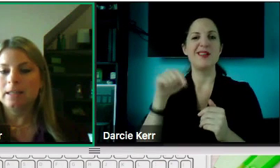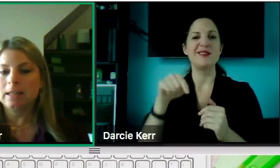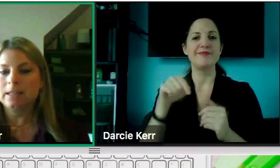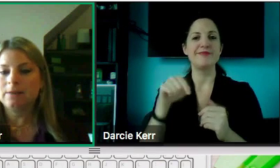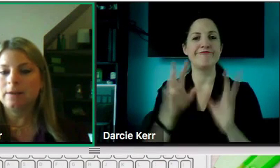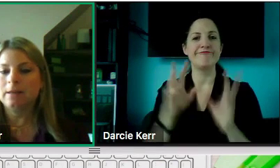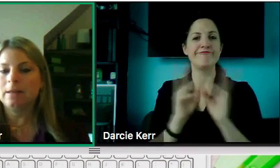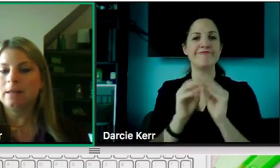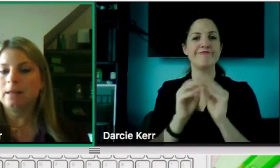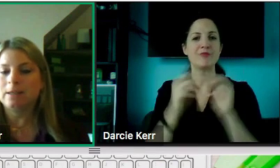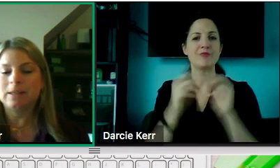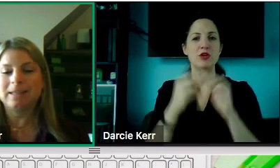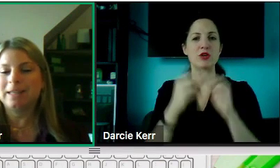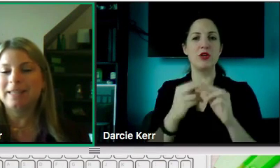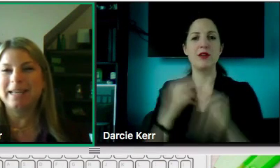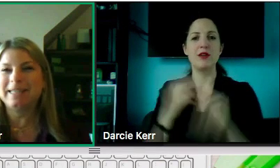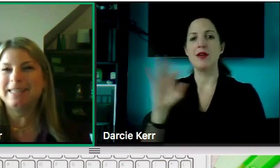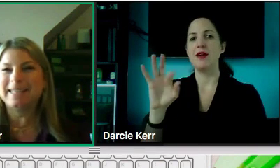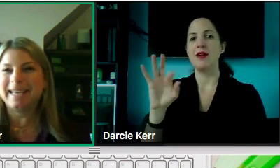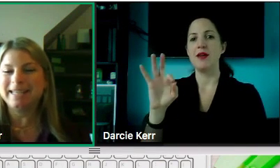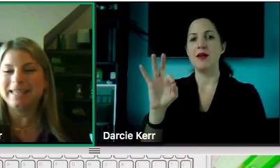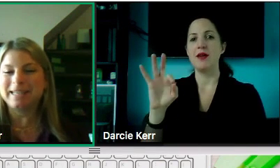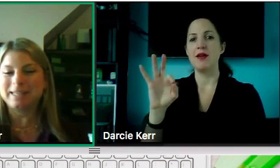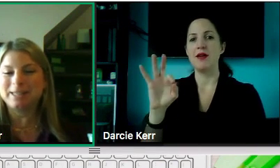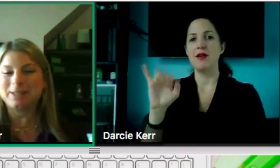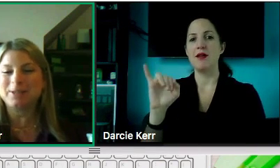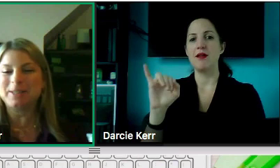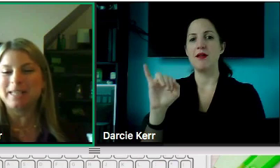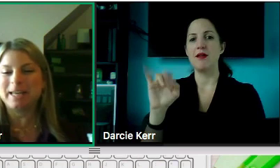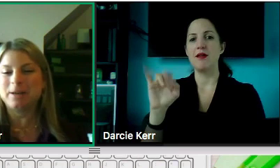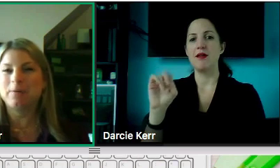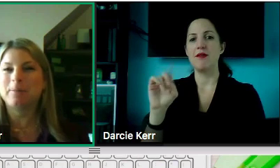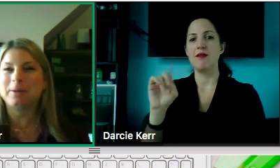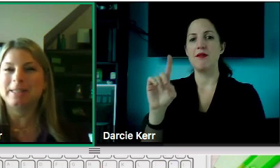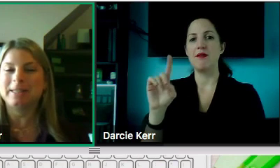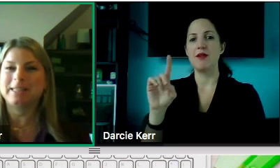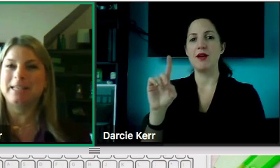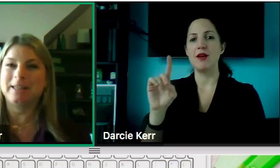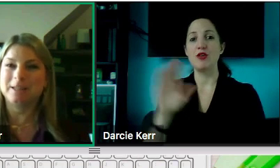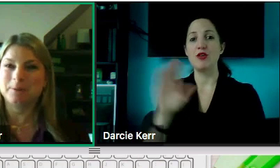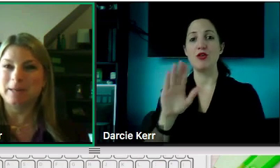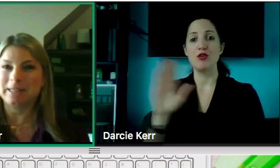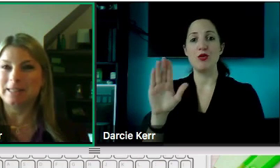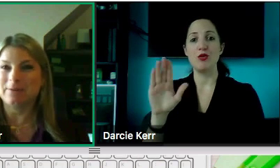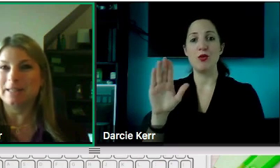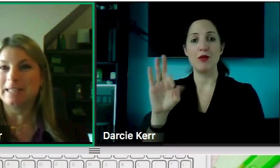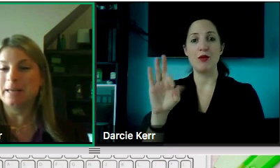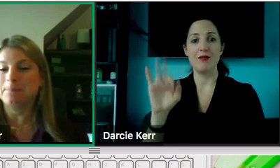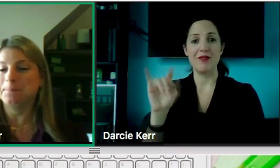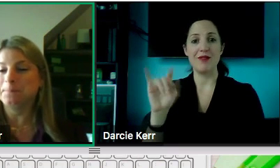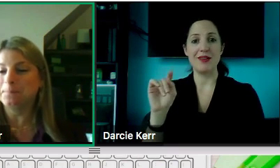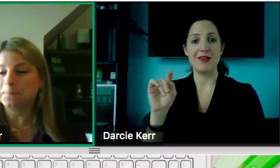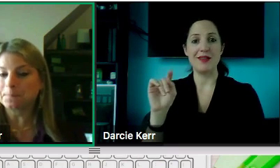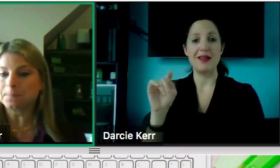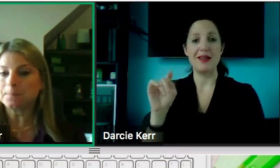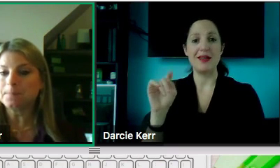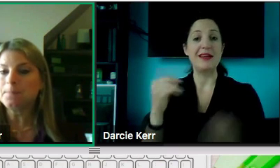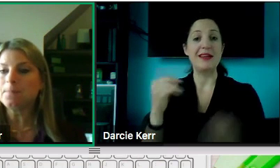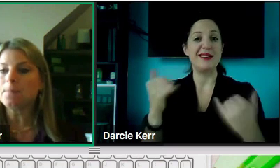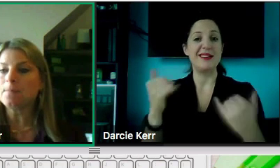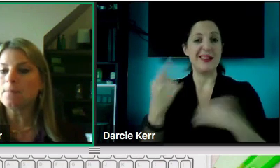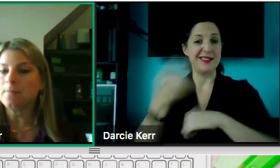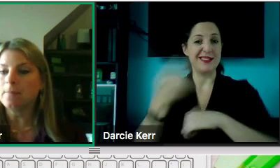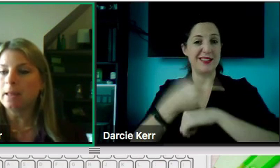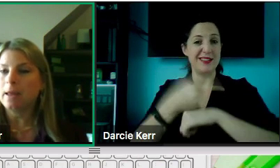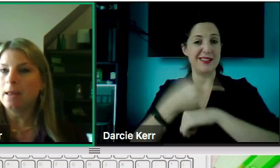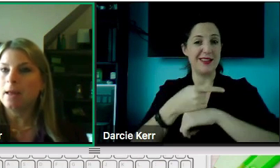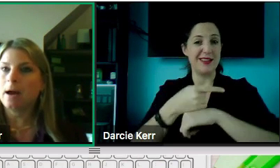Canada. Today's date is Thursday, November the 16th, 2017.